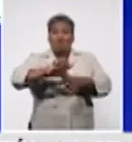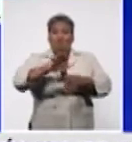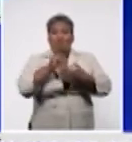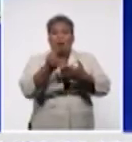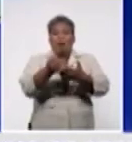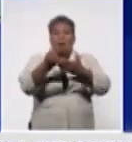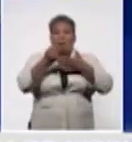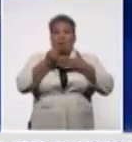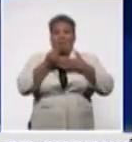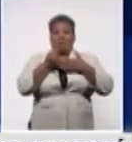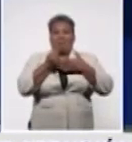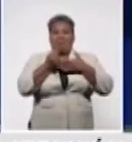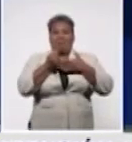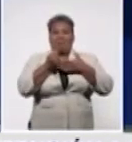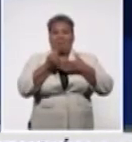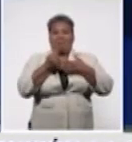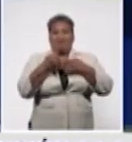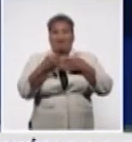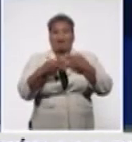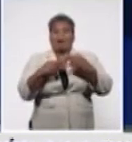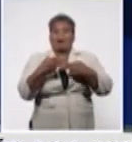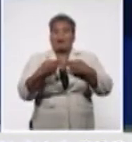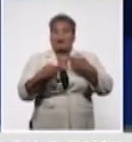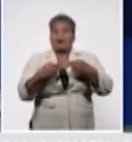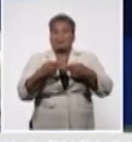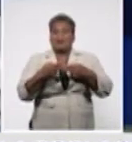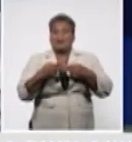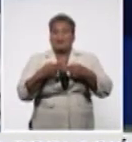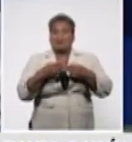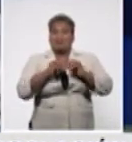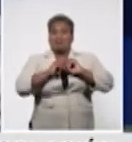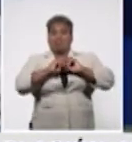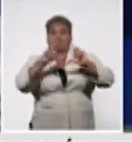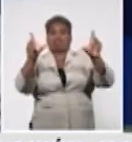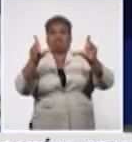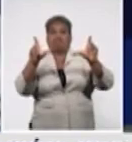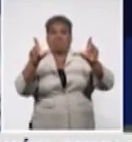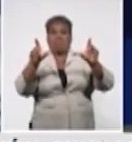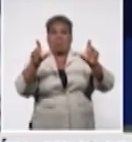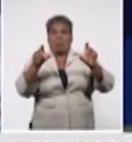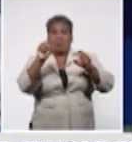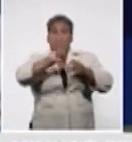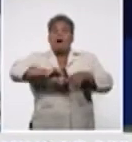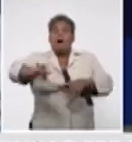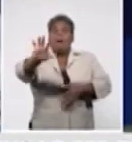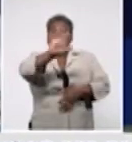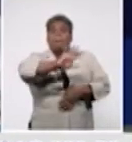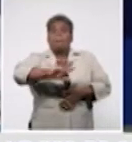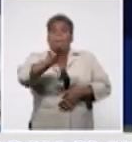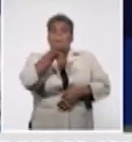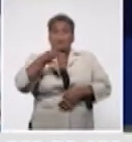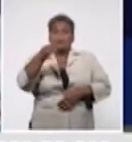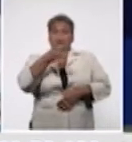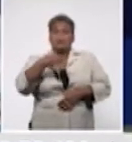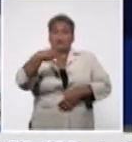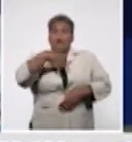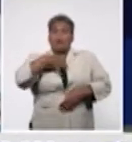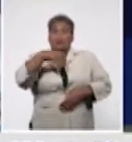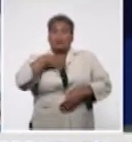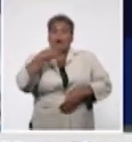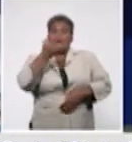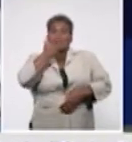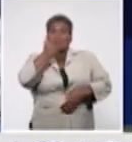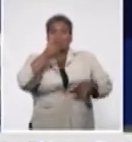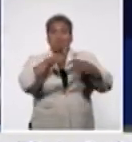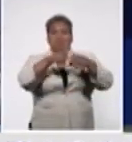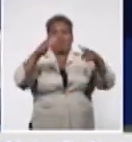the municipality with higher incidence is La Palma, in Matanzas, Cárdenas, and in Artemisa, the municipalities of